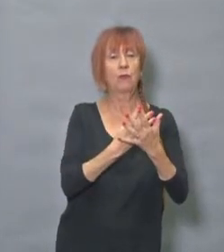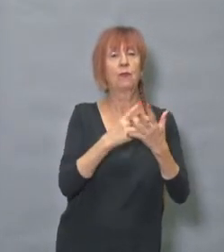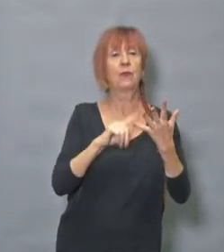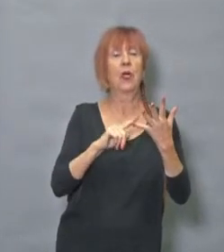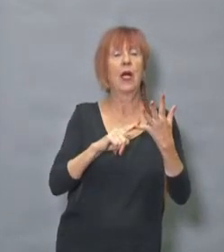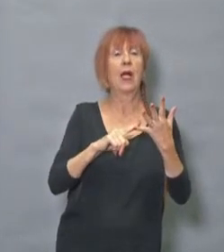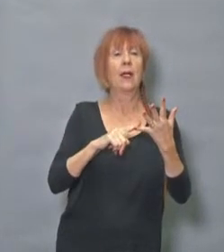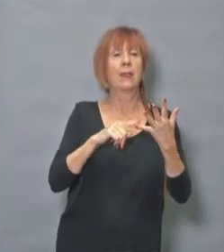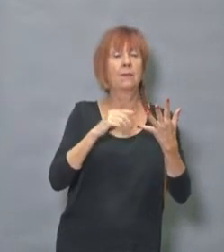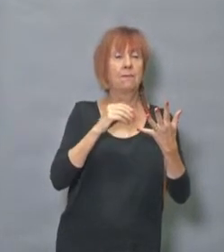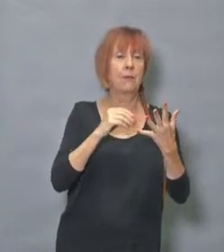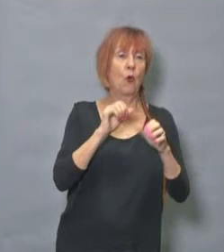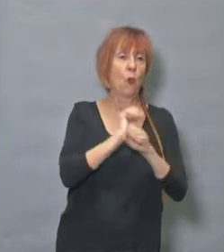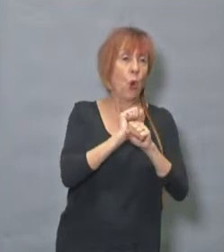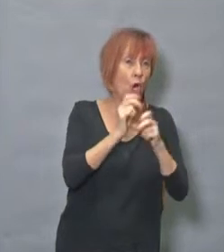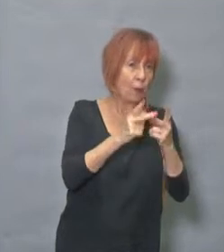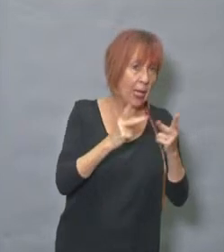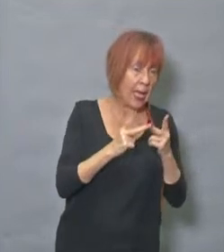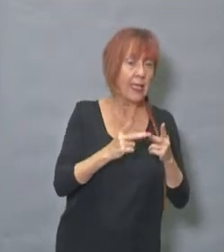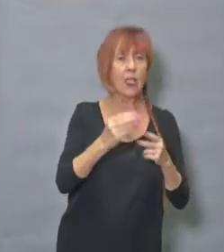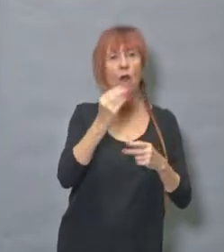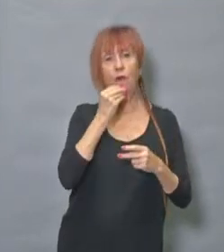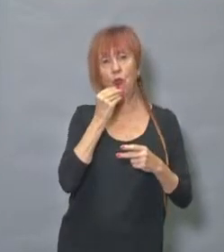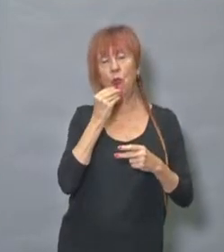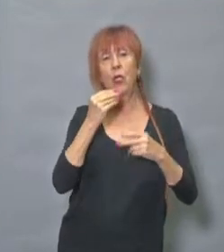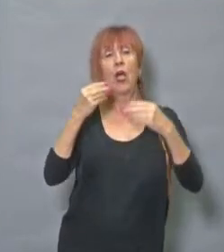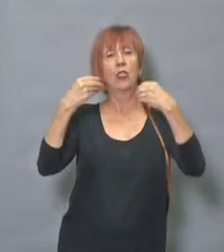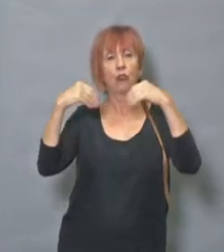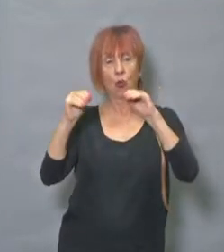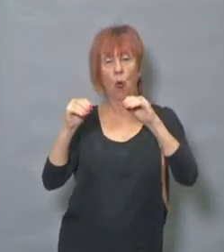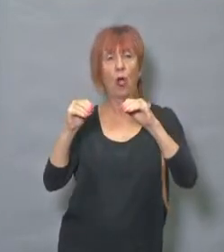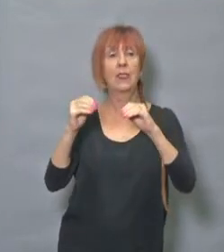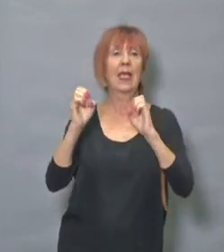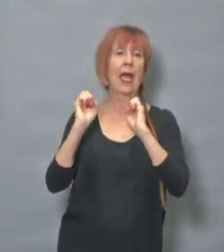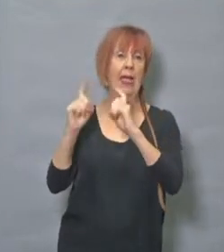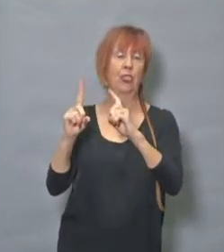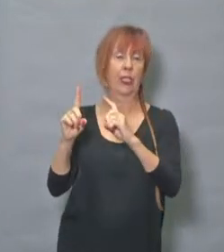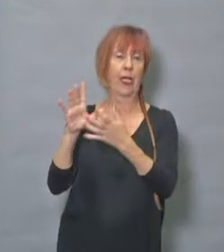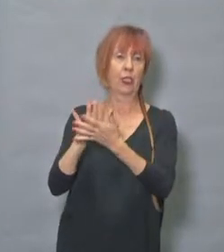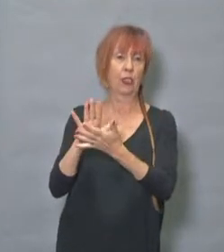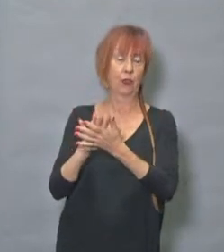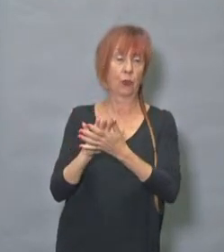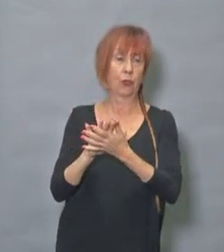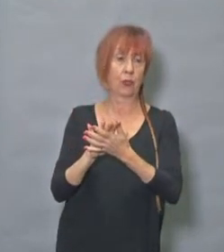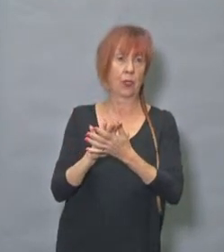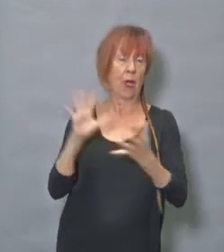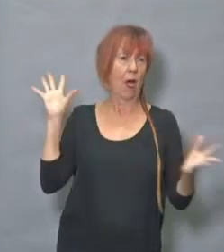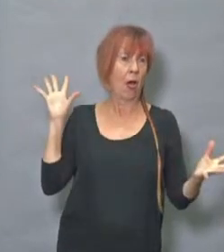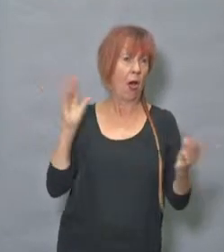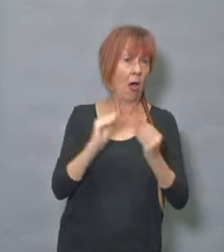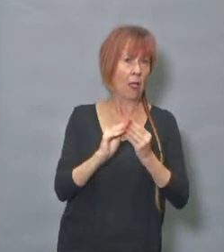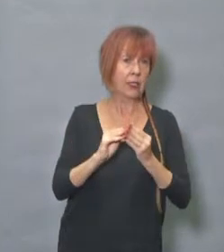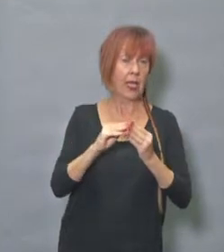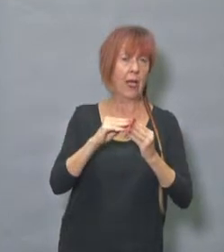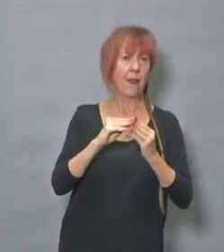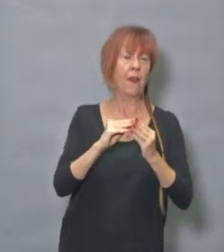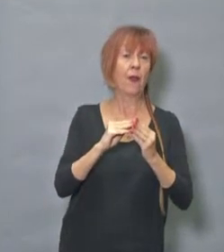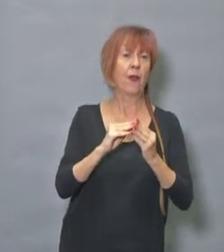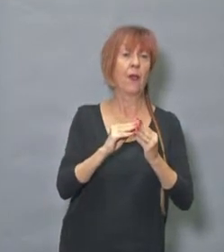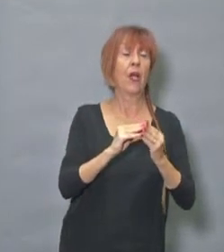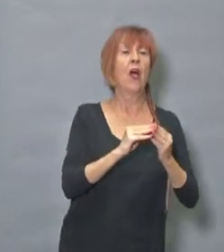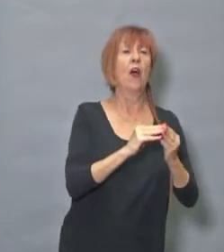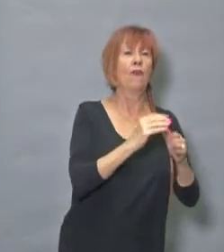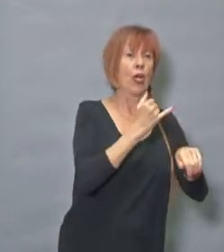correctional facilities, workplaces, food and retail, and educational settings. The total number of confirmed cases in